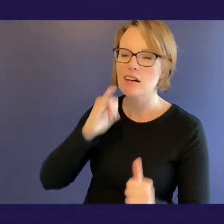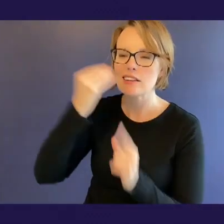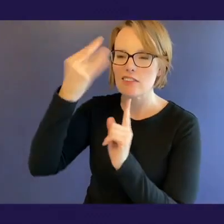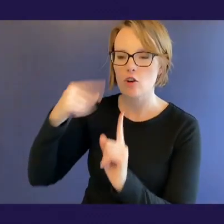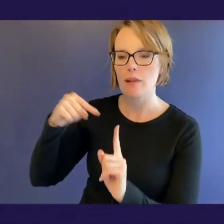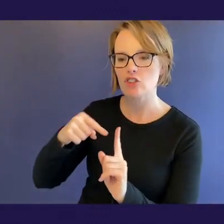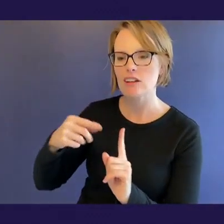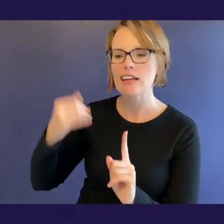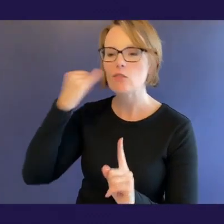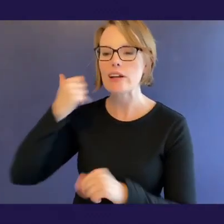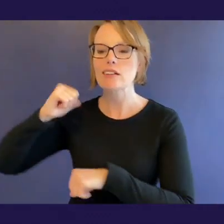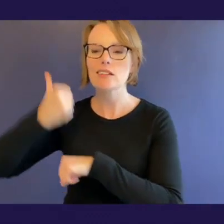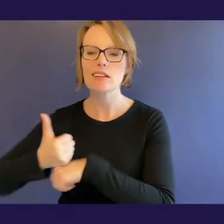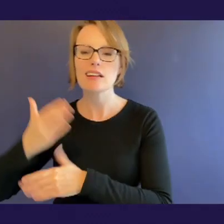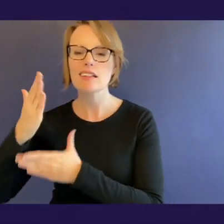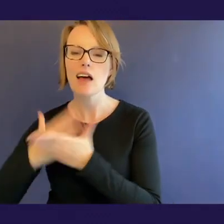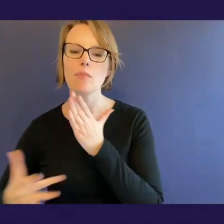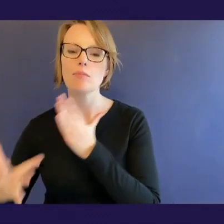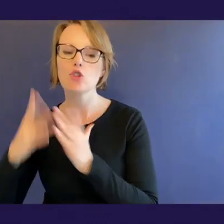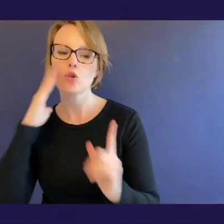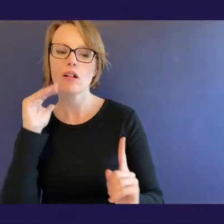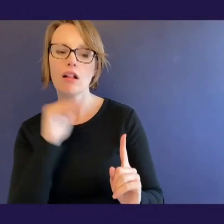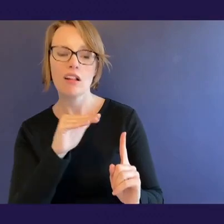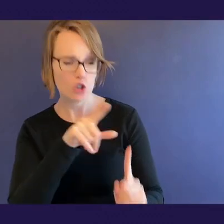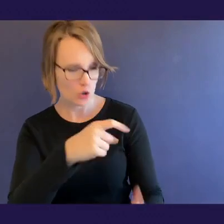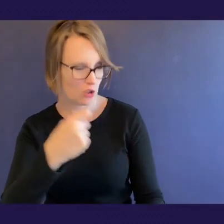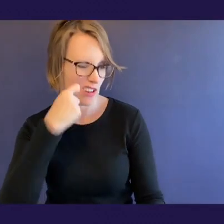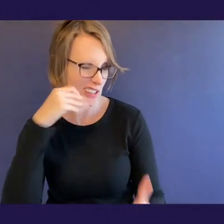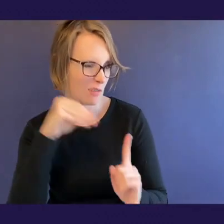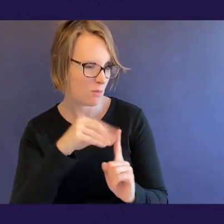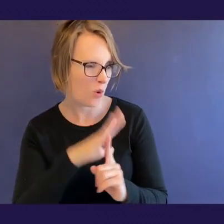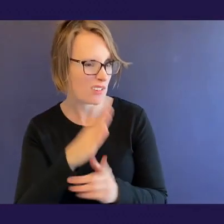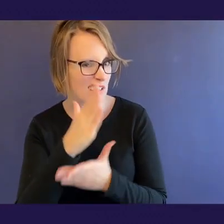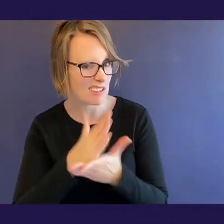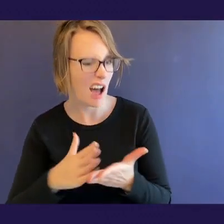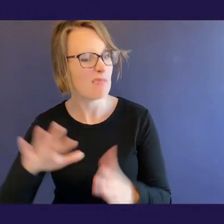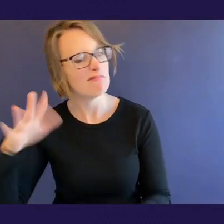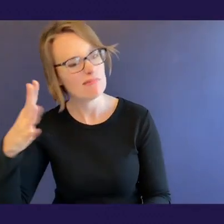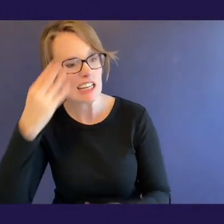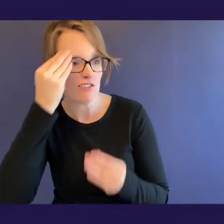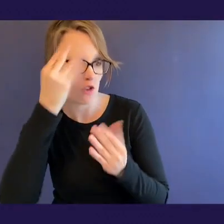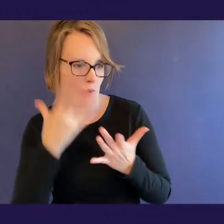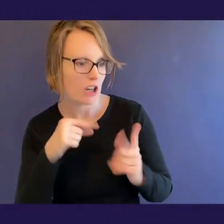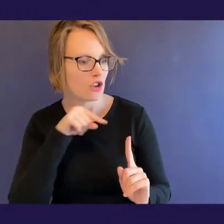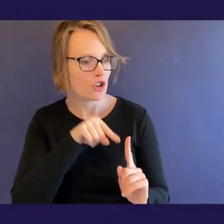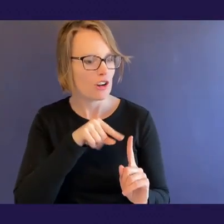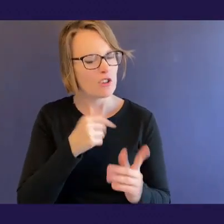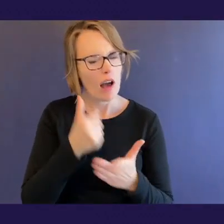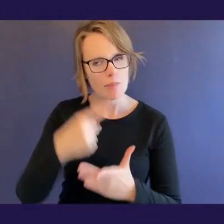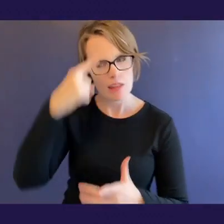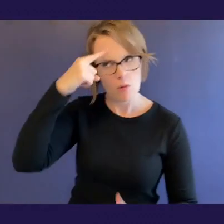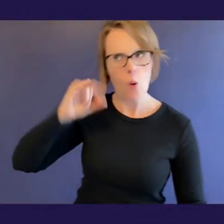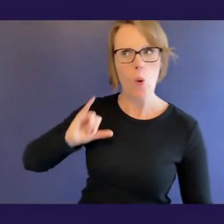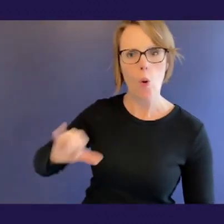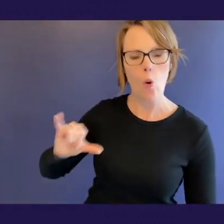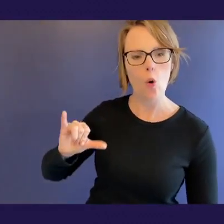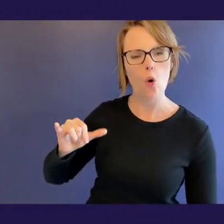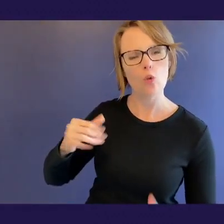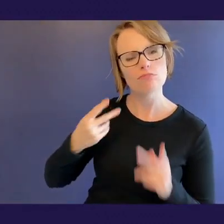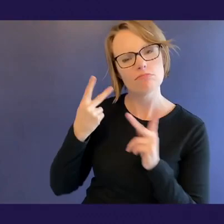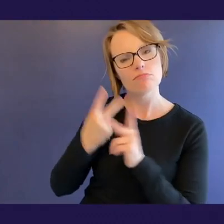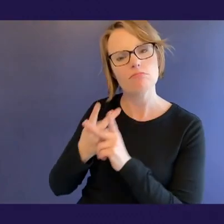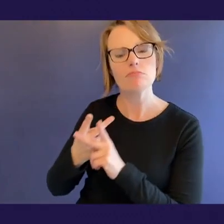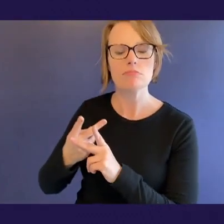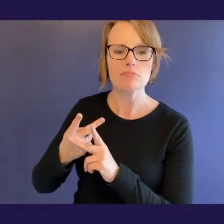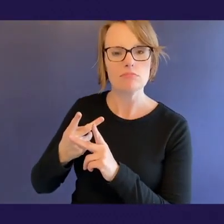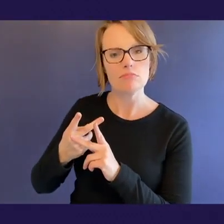reconsider kind of that content. To jump in a little bit more specifically to inoculation and pre-bunking,